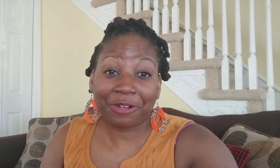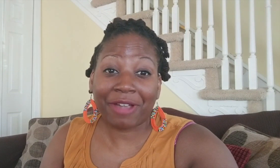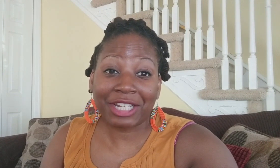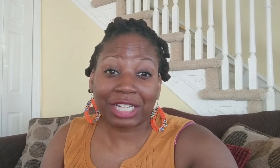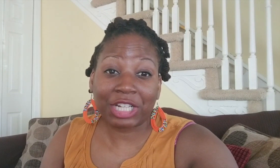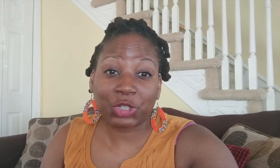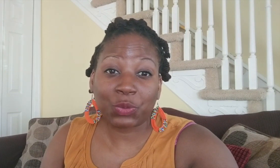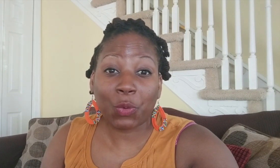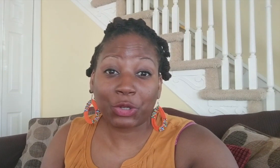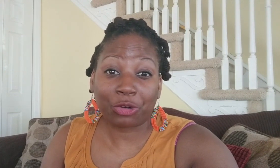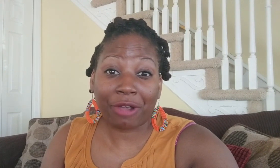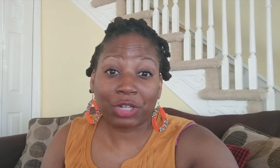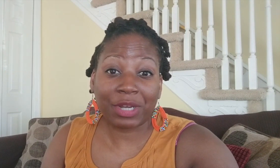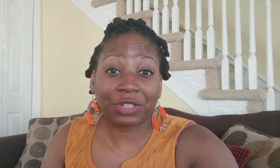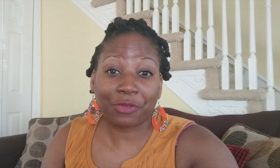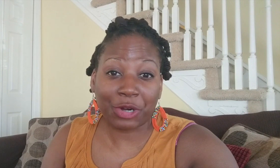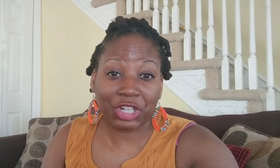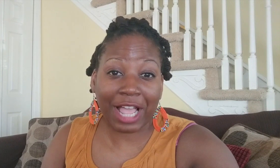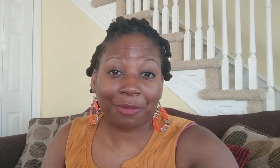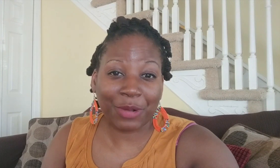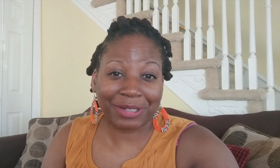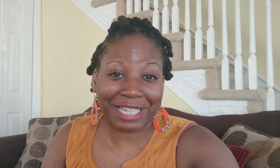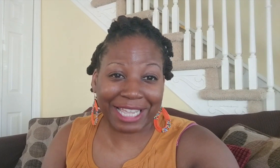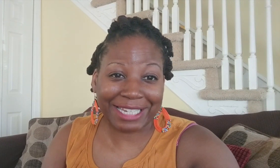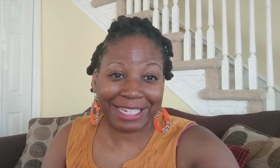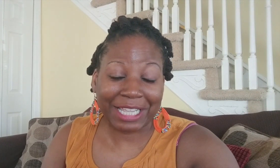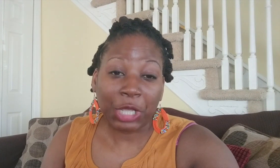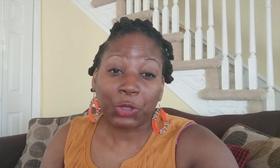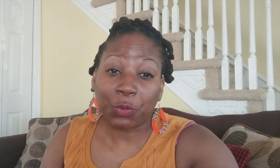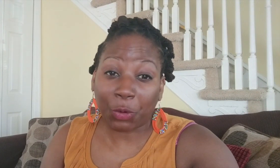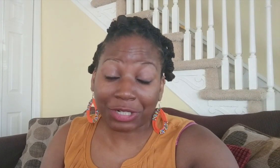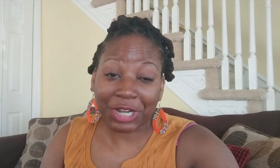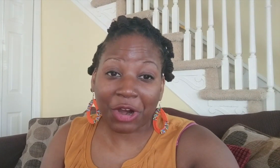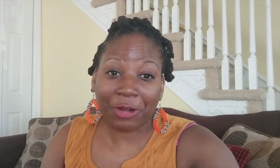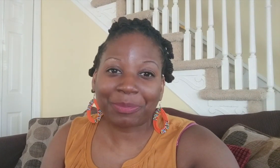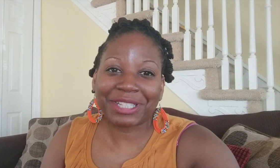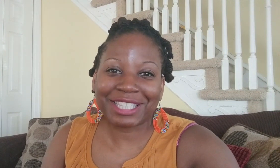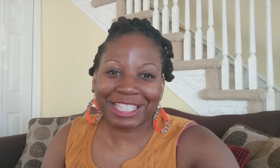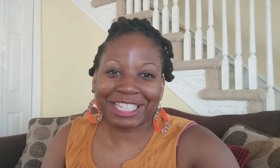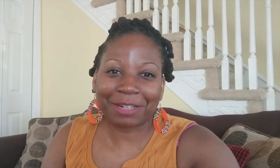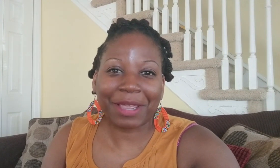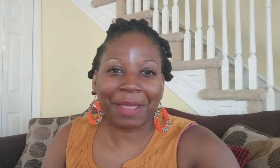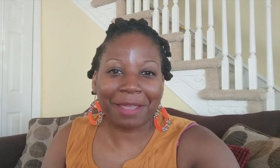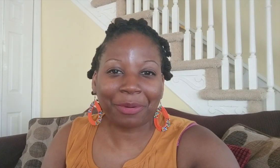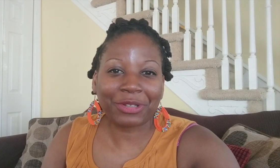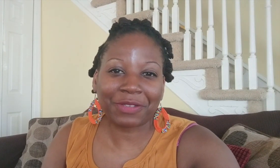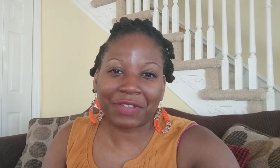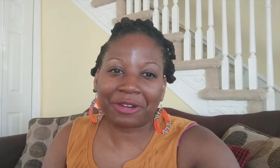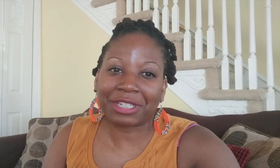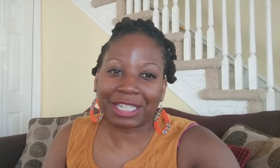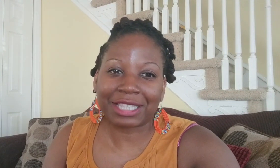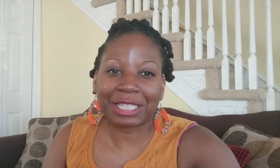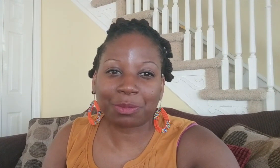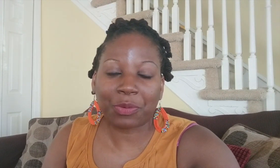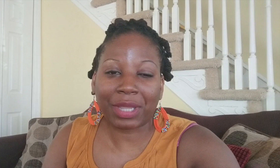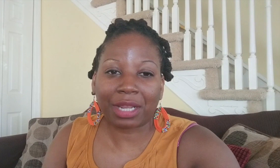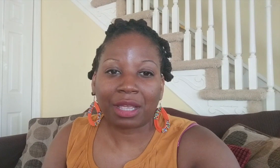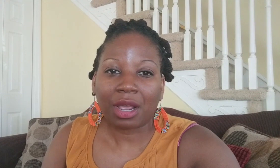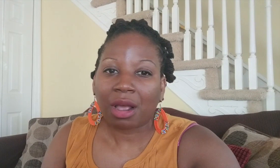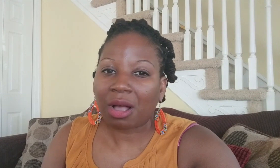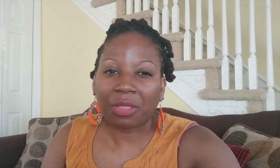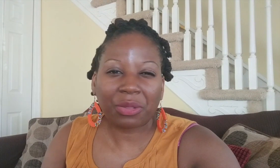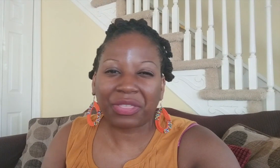want to congratulate you on your graduation for a job well done. You worked hard, persisted, and persevered to get to this